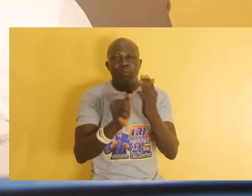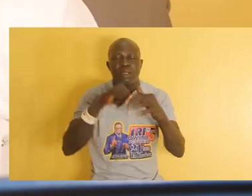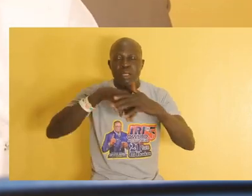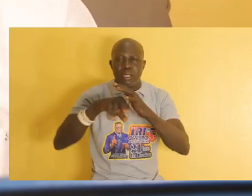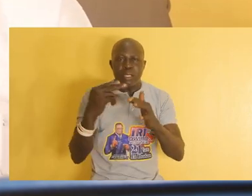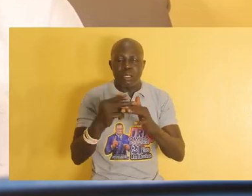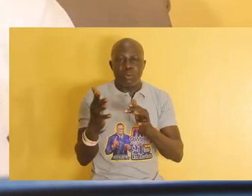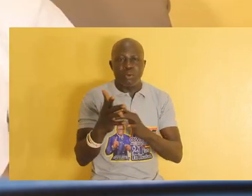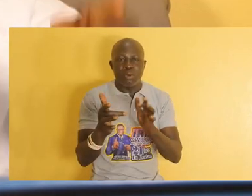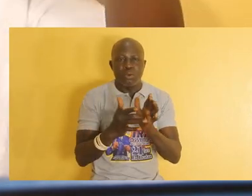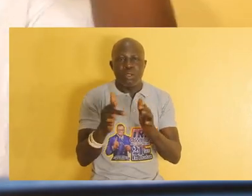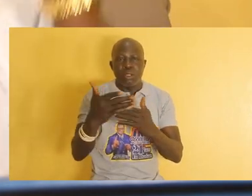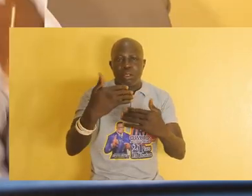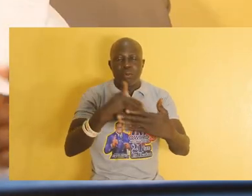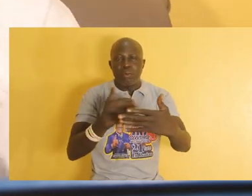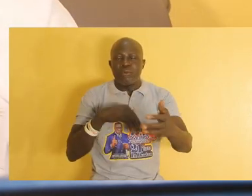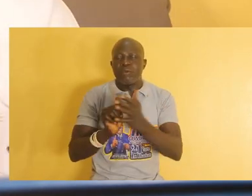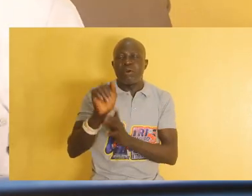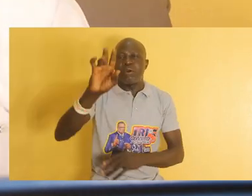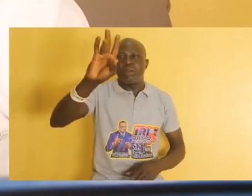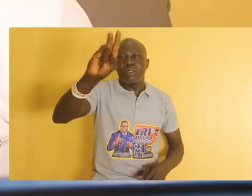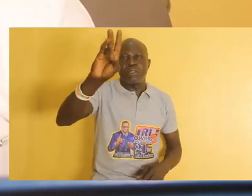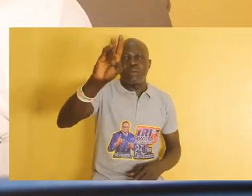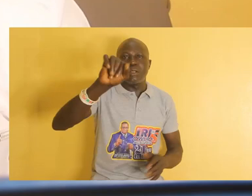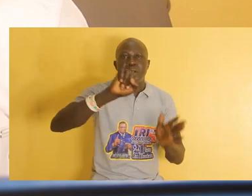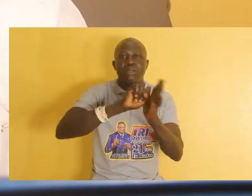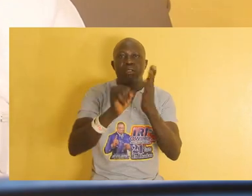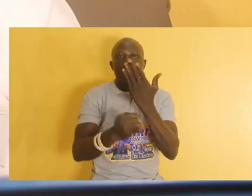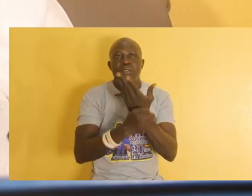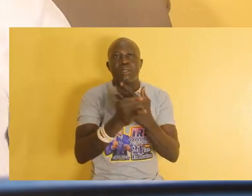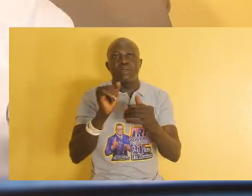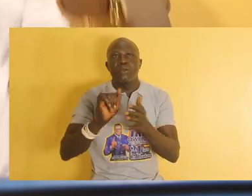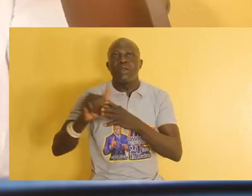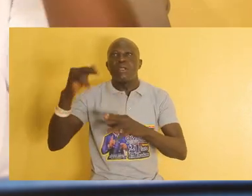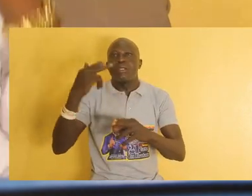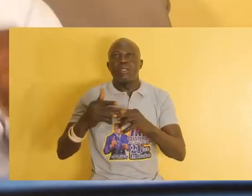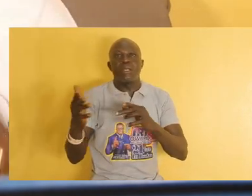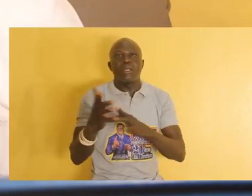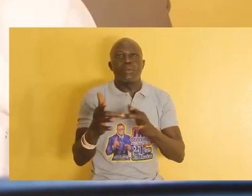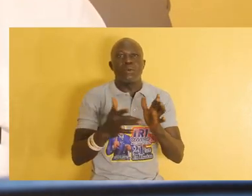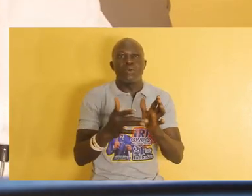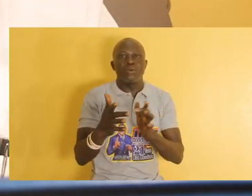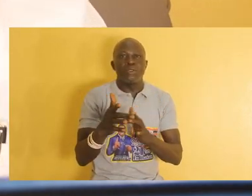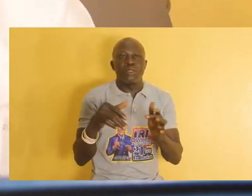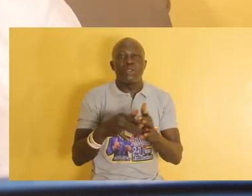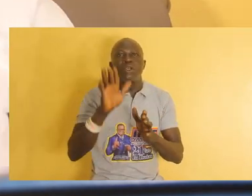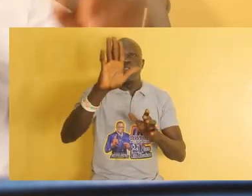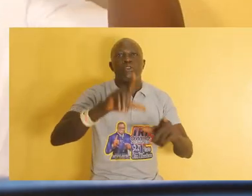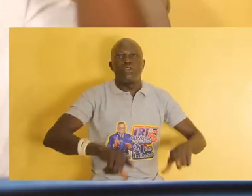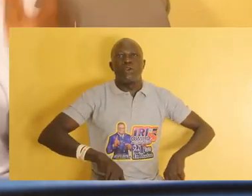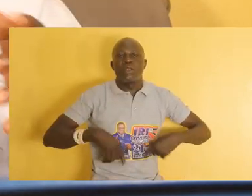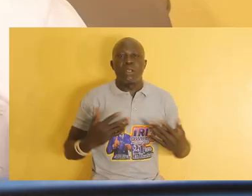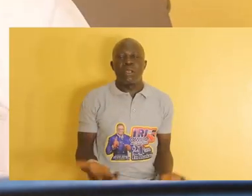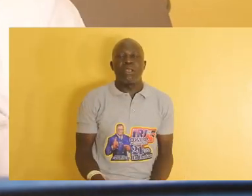Rogo mata. In the name of Jesus. Before on the 17th. Of September. Lórúkọ Jésù. Ayé rẹ̀ á